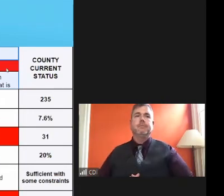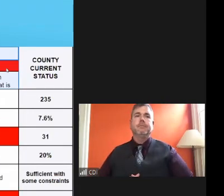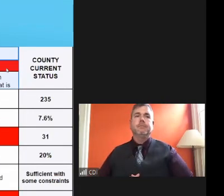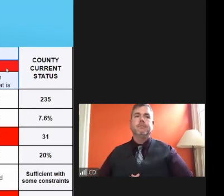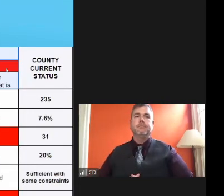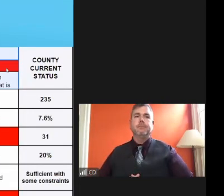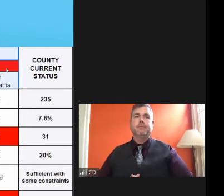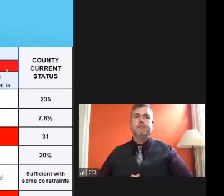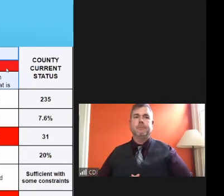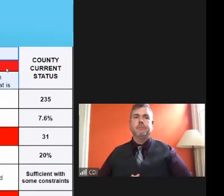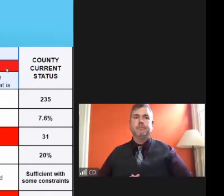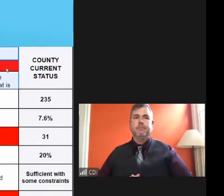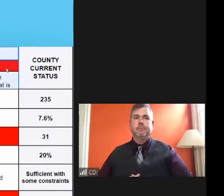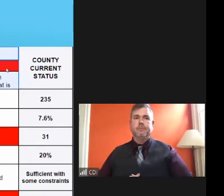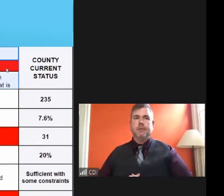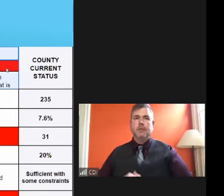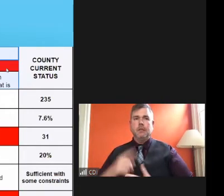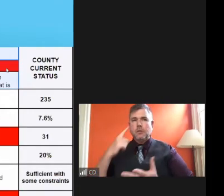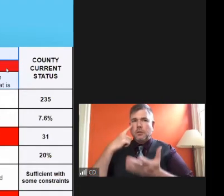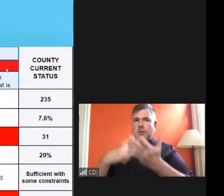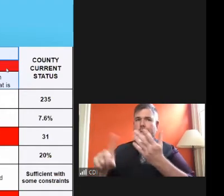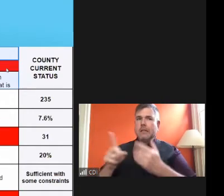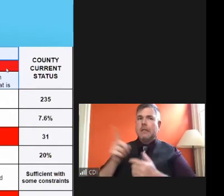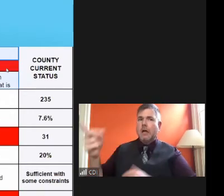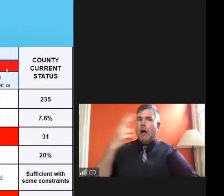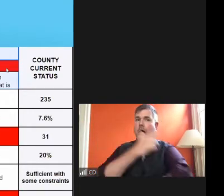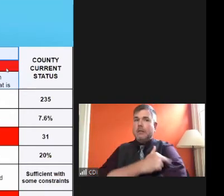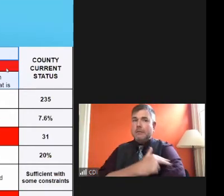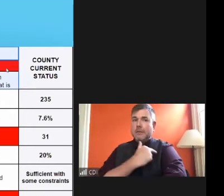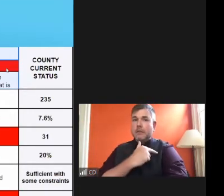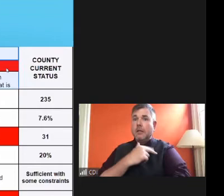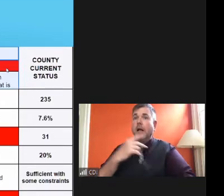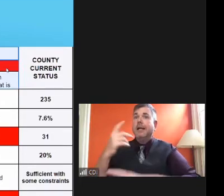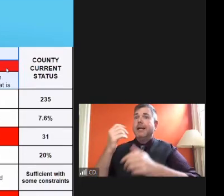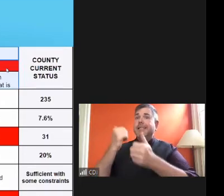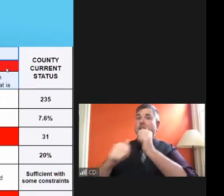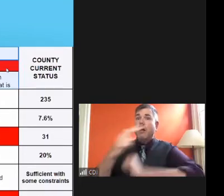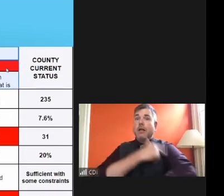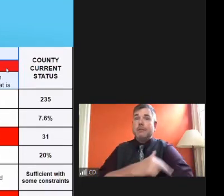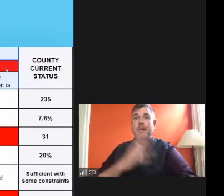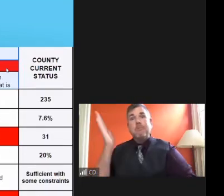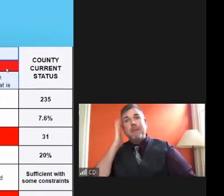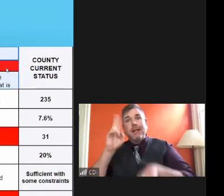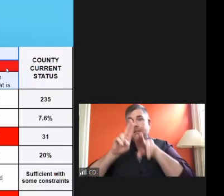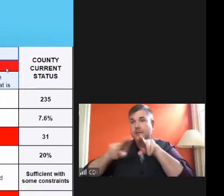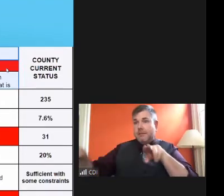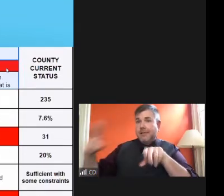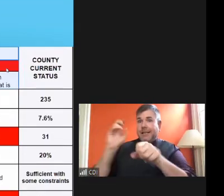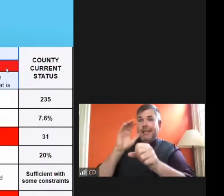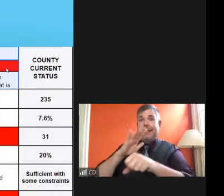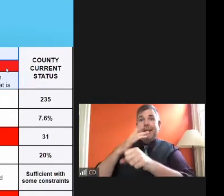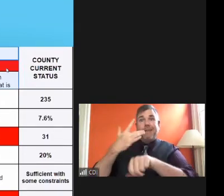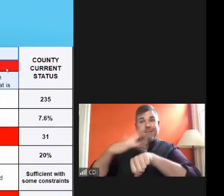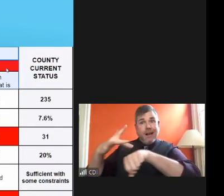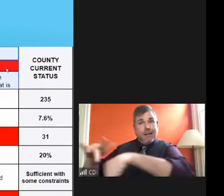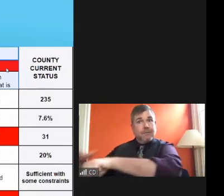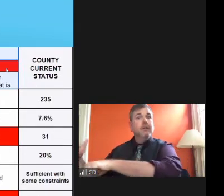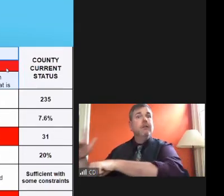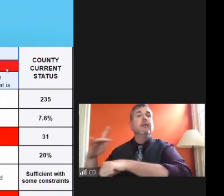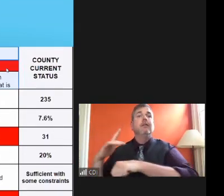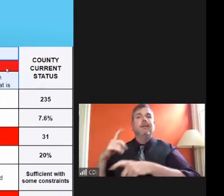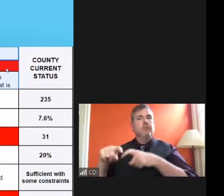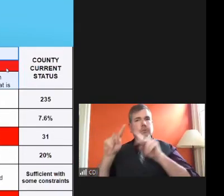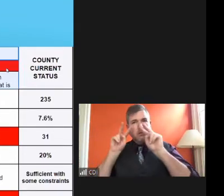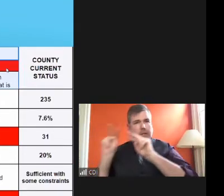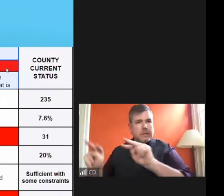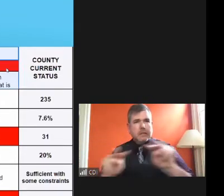sick. So these are when you are imagining us thinking about how do we decide what we open, these are the main things that we're considering when we